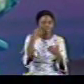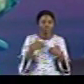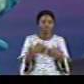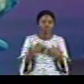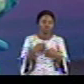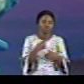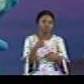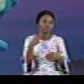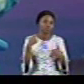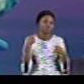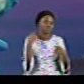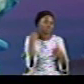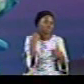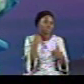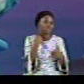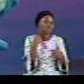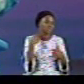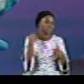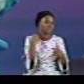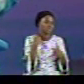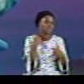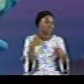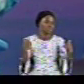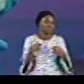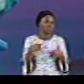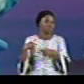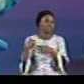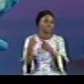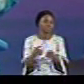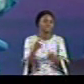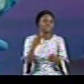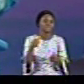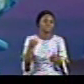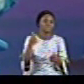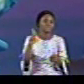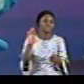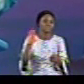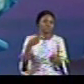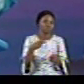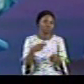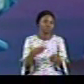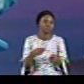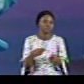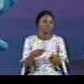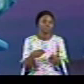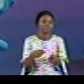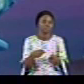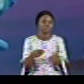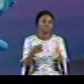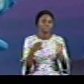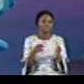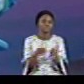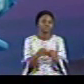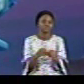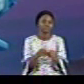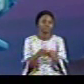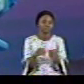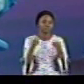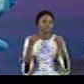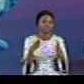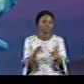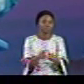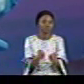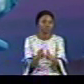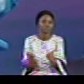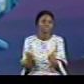March 6, which has defied medical interventions. Several injections and tablets, no result.